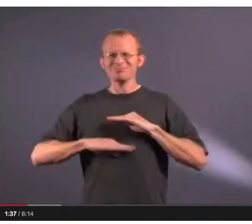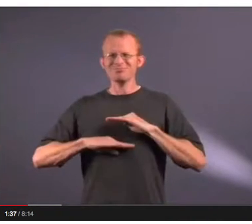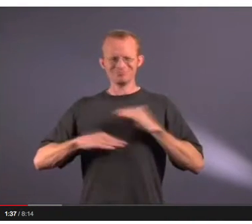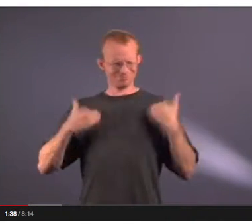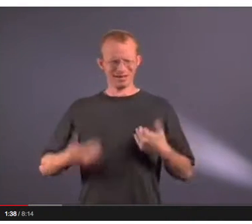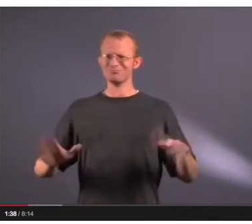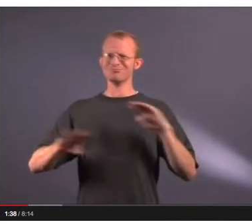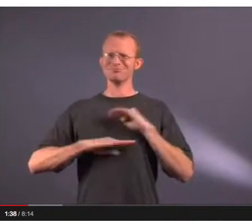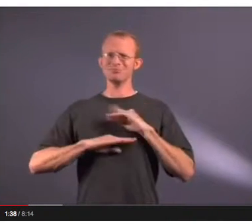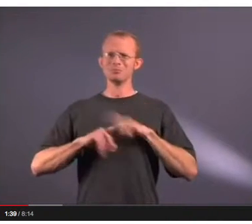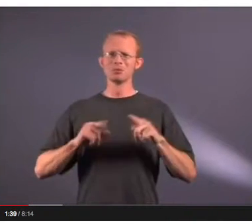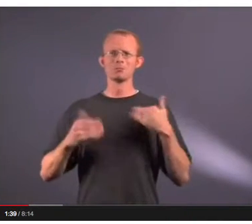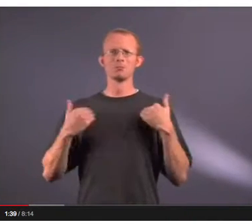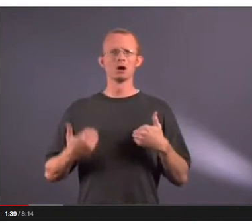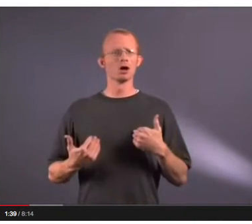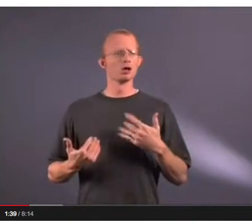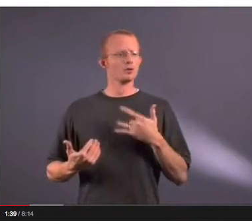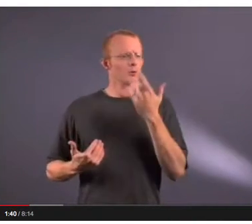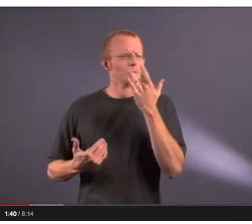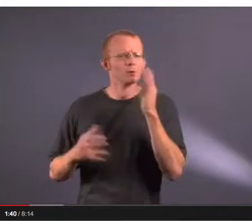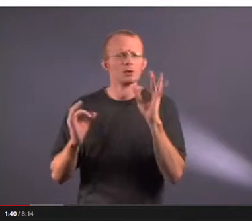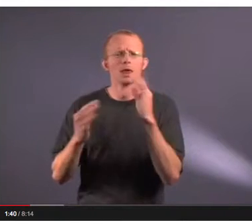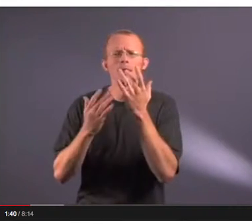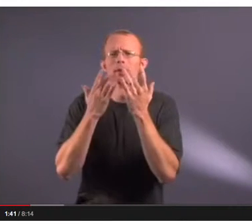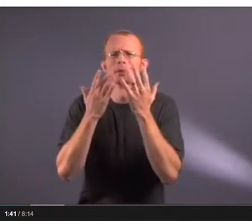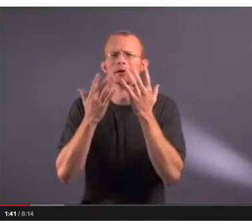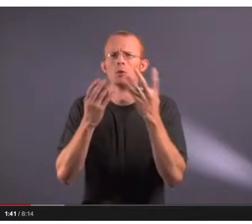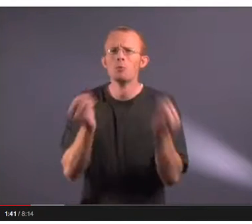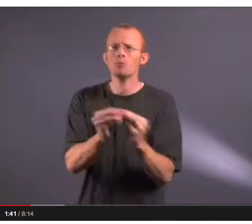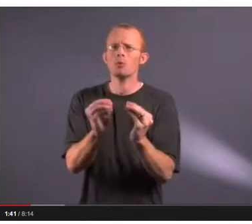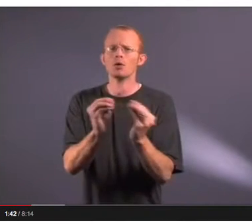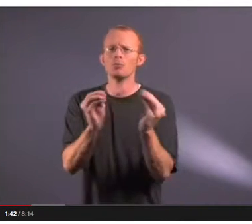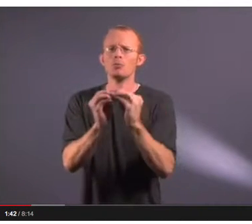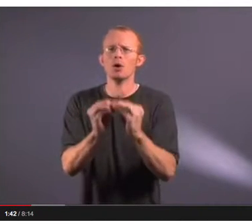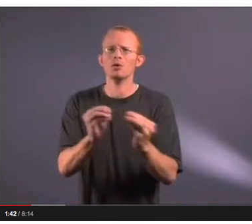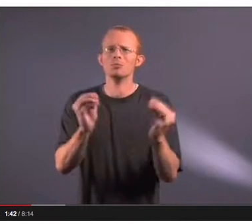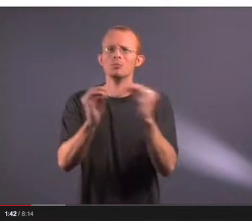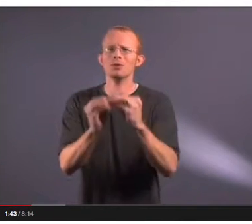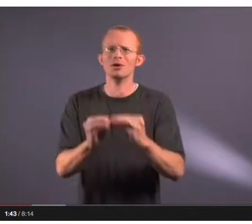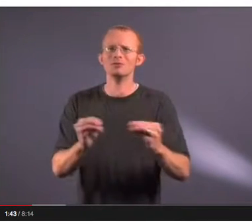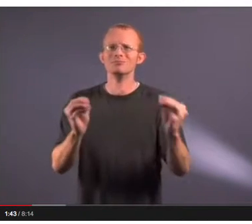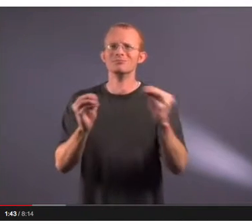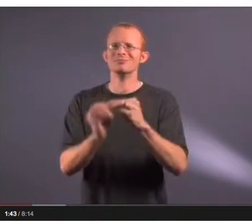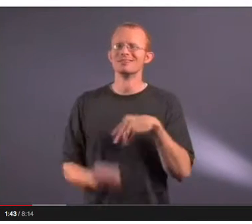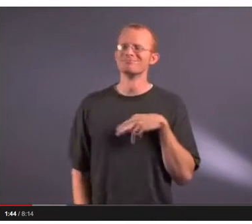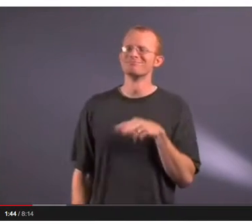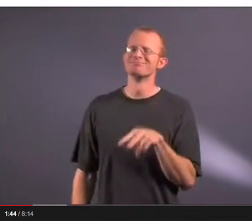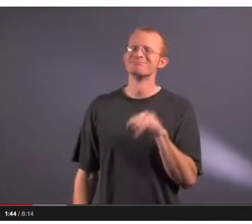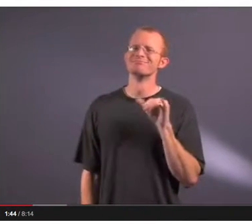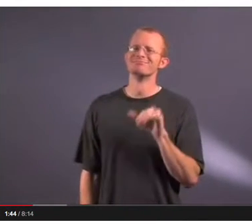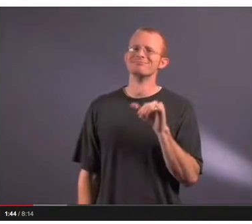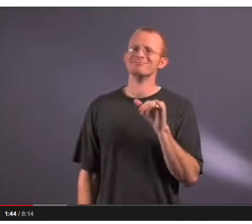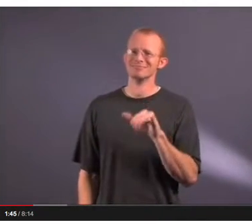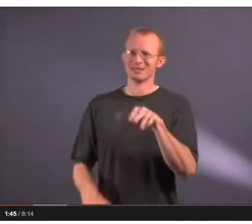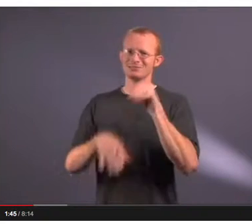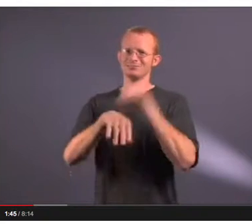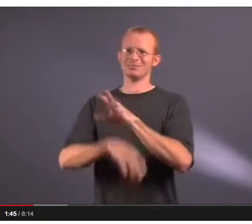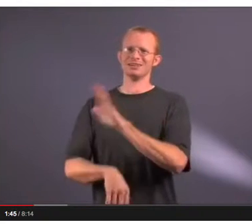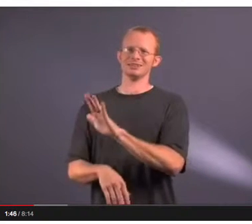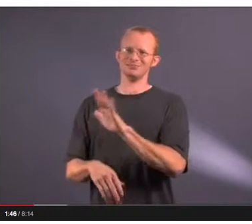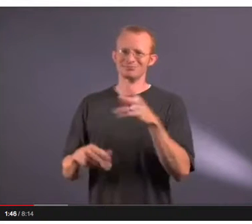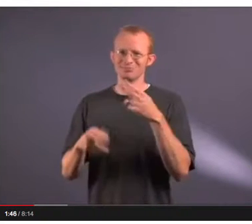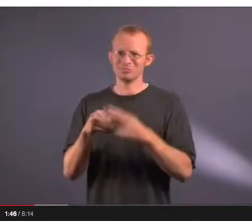time. Like, no, that one plate is good. You should be satisfied. You should be full. But people tend to just want more and more. They want the taste